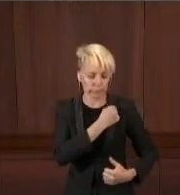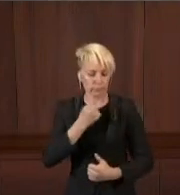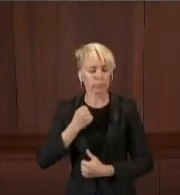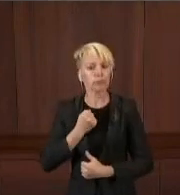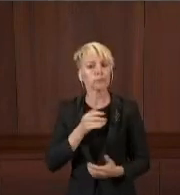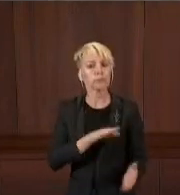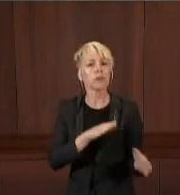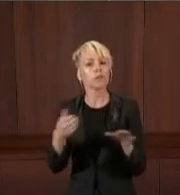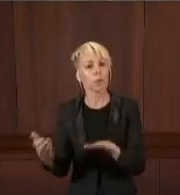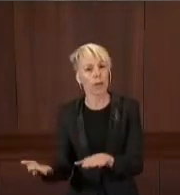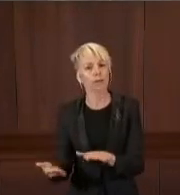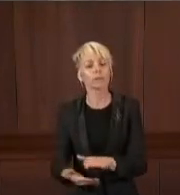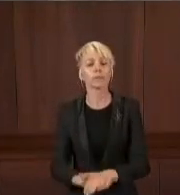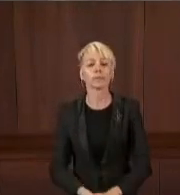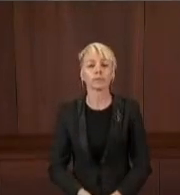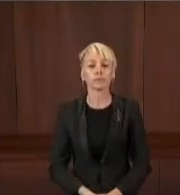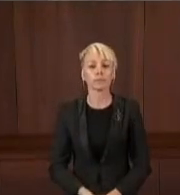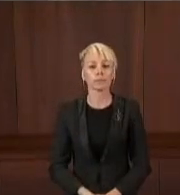day.